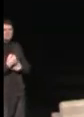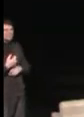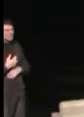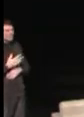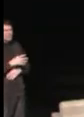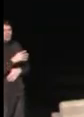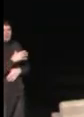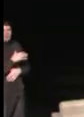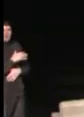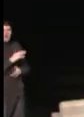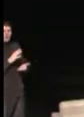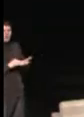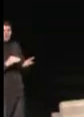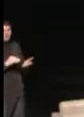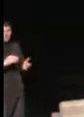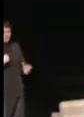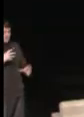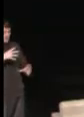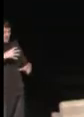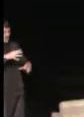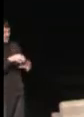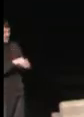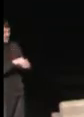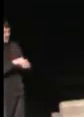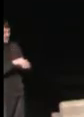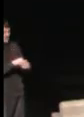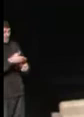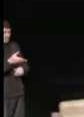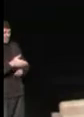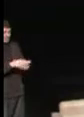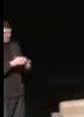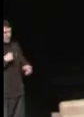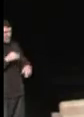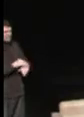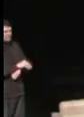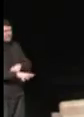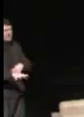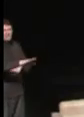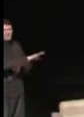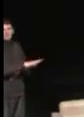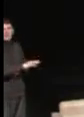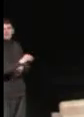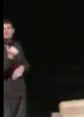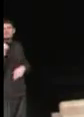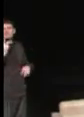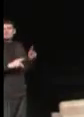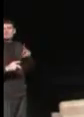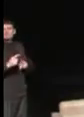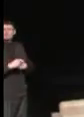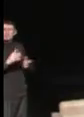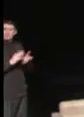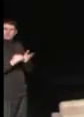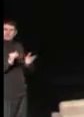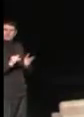that their presence in a space has an effect on those around them who share the same space. A very